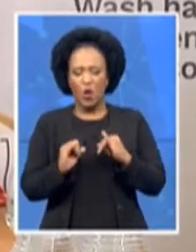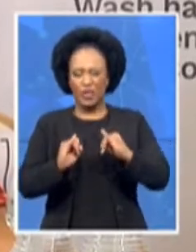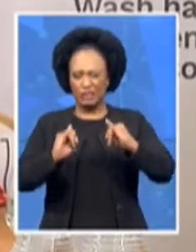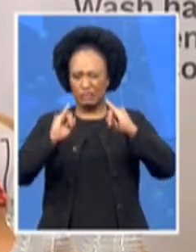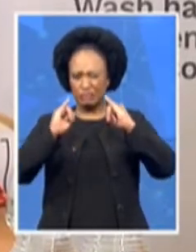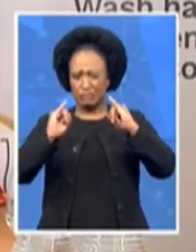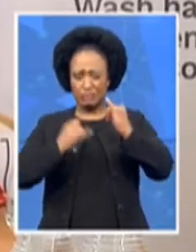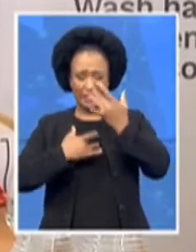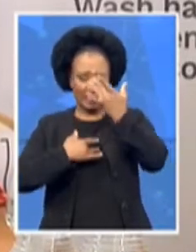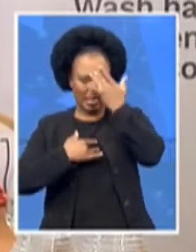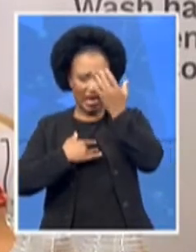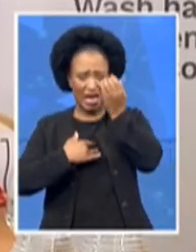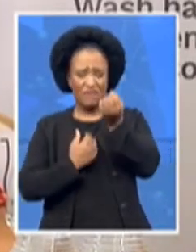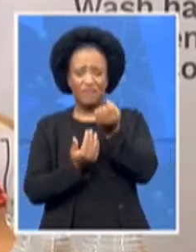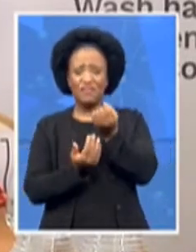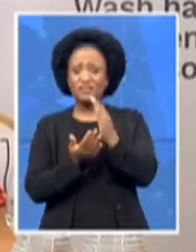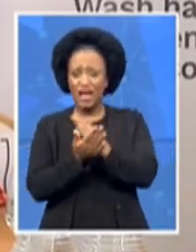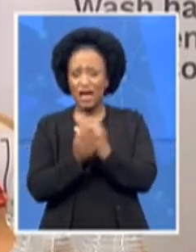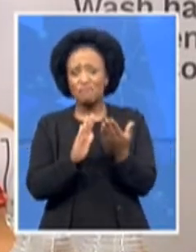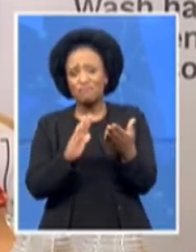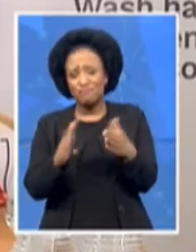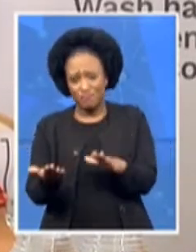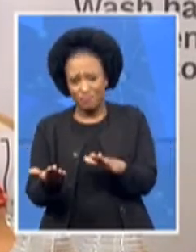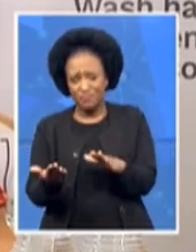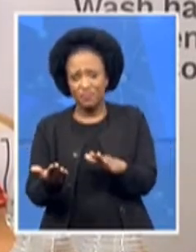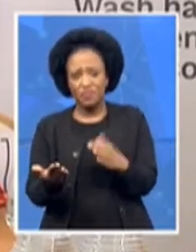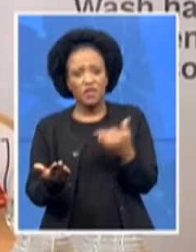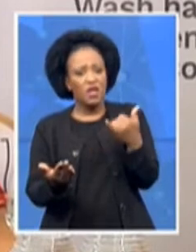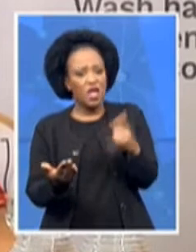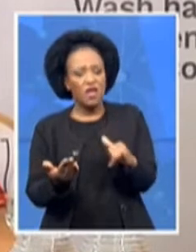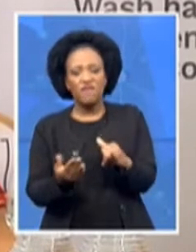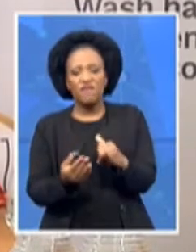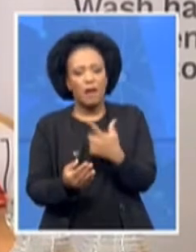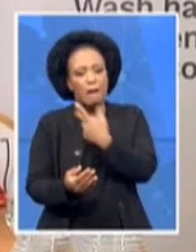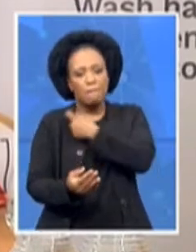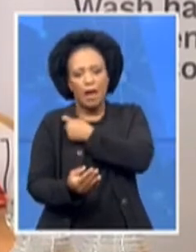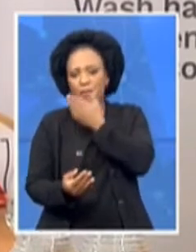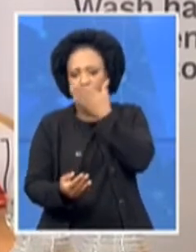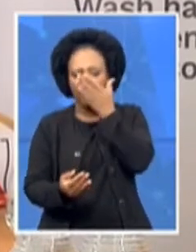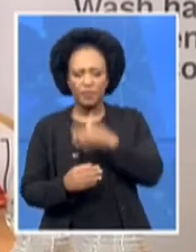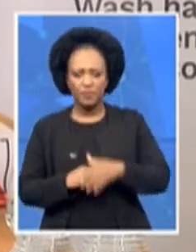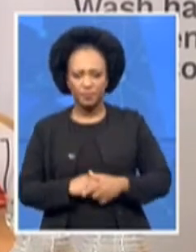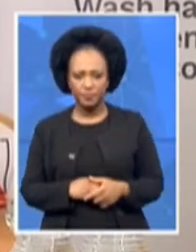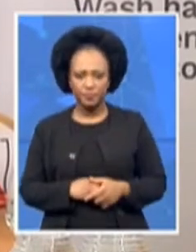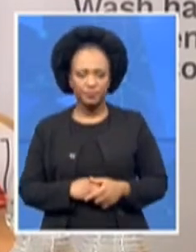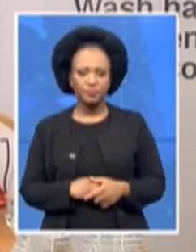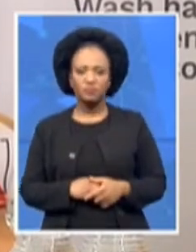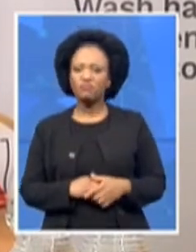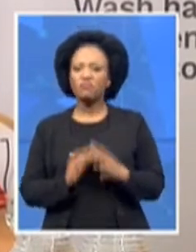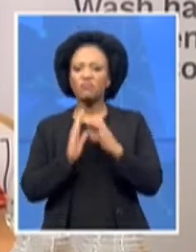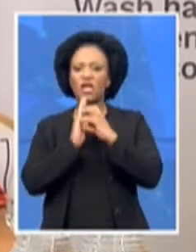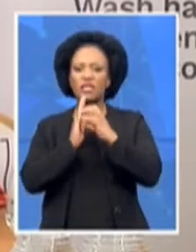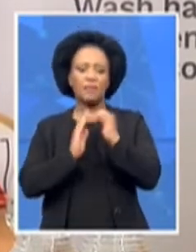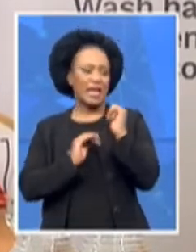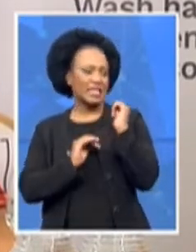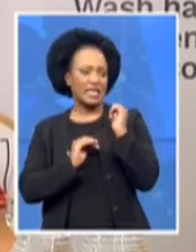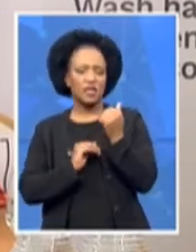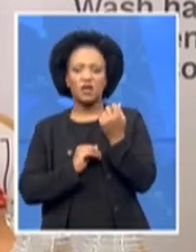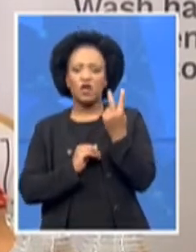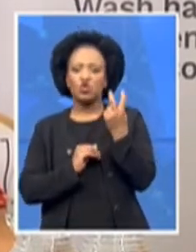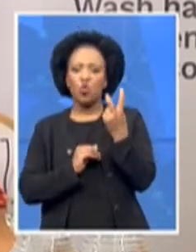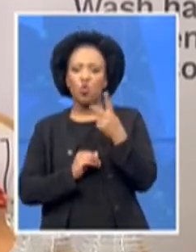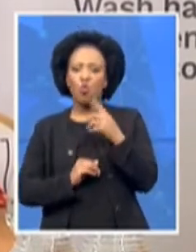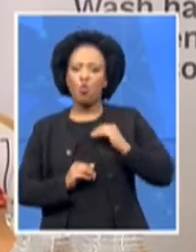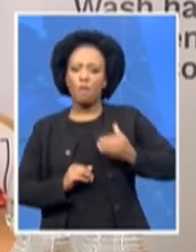they don't have, they haven't been vaccinated. Just yesterday, we lost two ladies that are pregnant in universities due